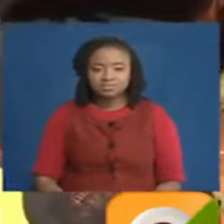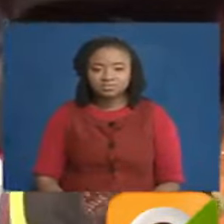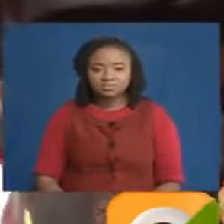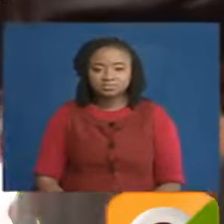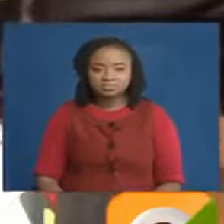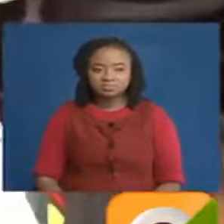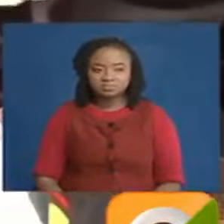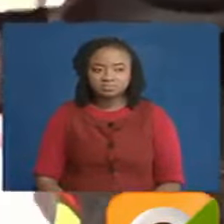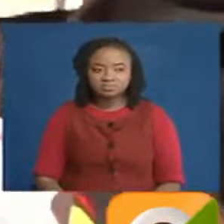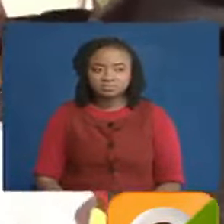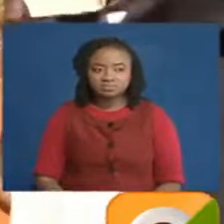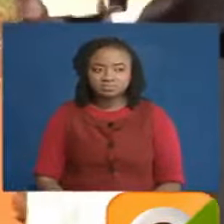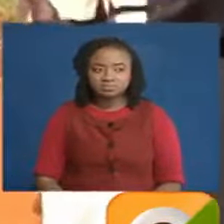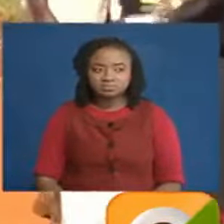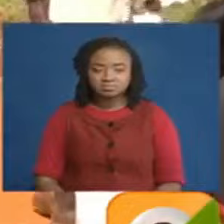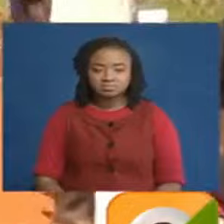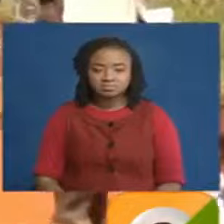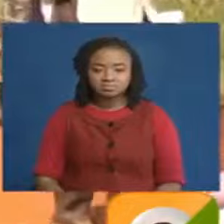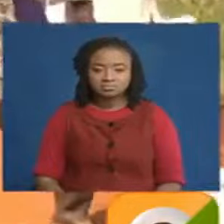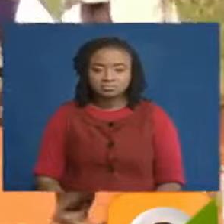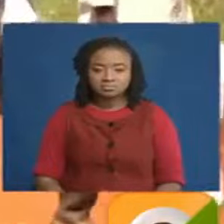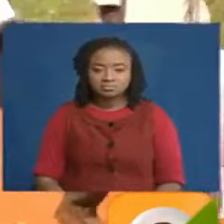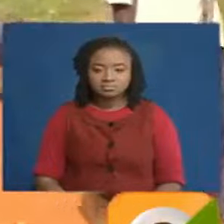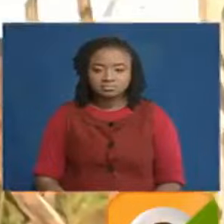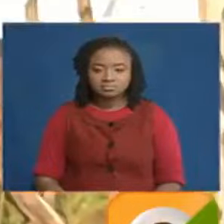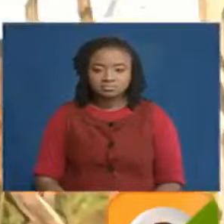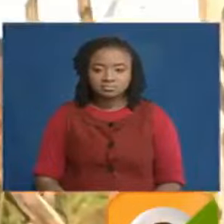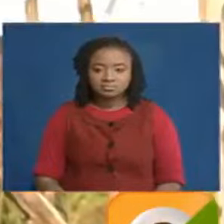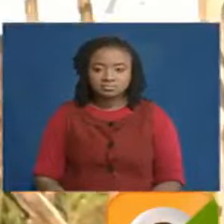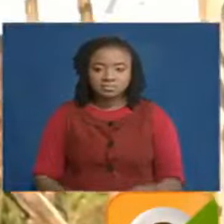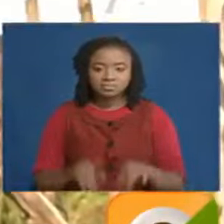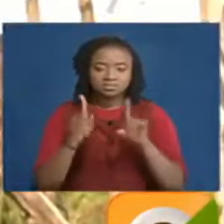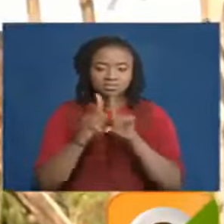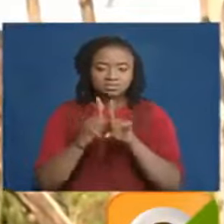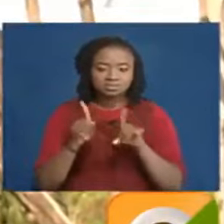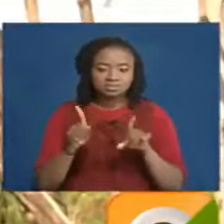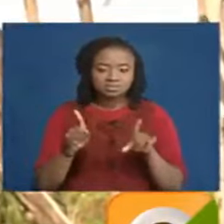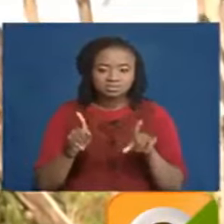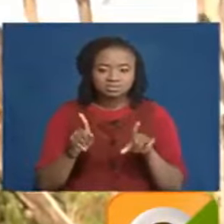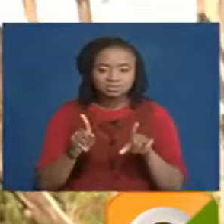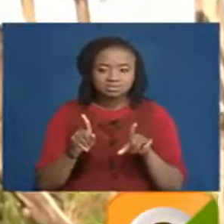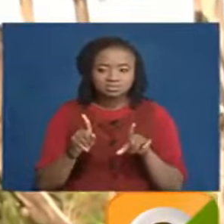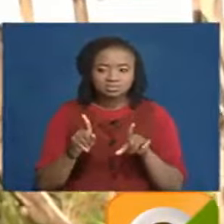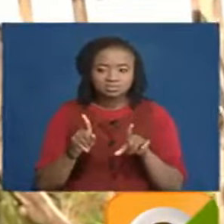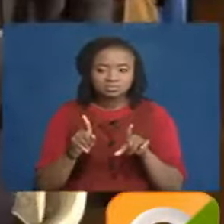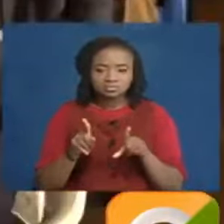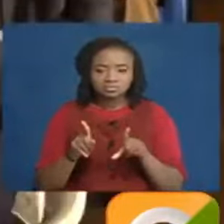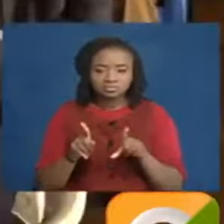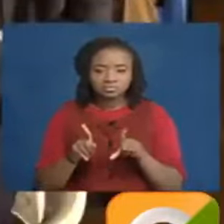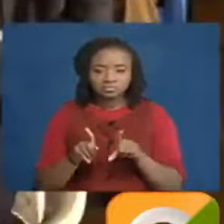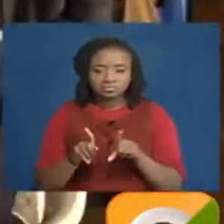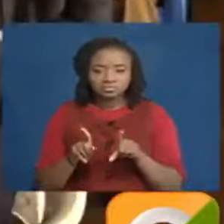They say old age is like everything else. To make a success of it, you've got to start young.